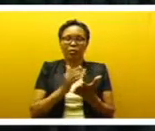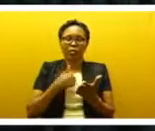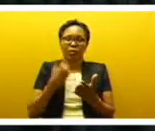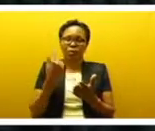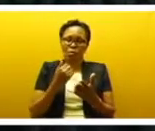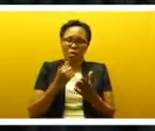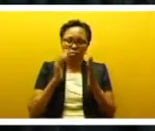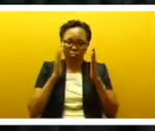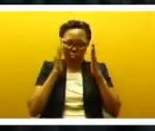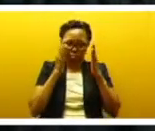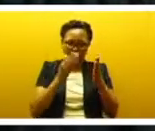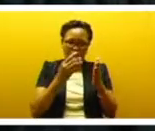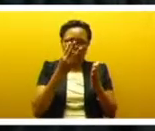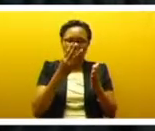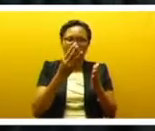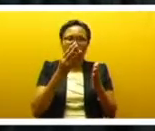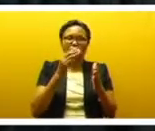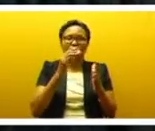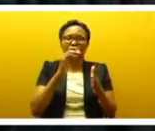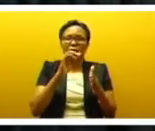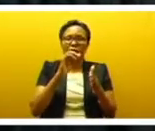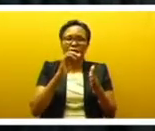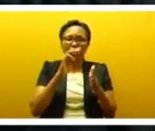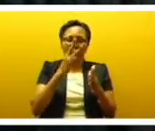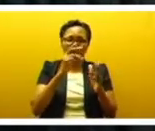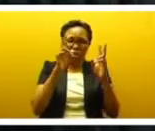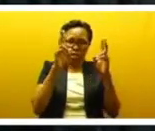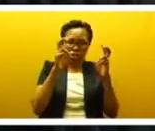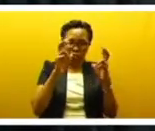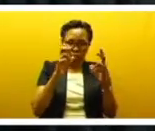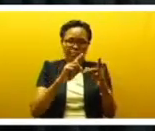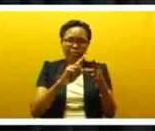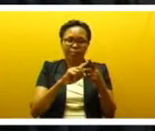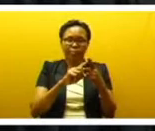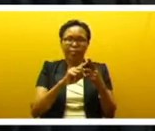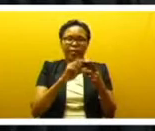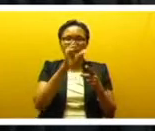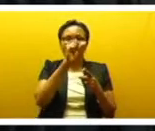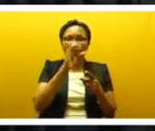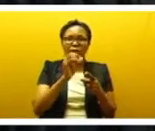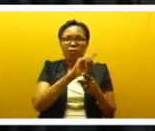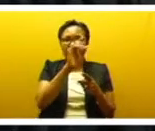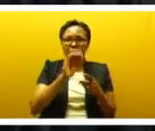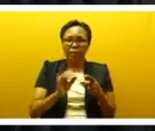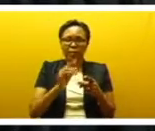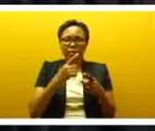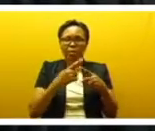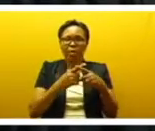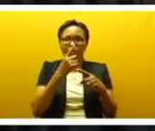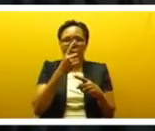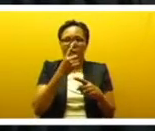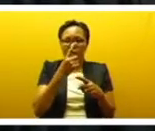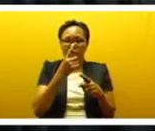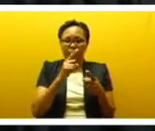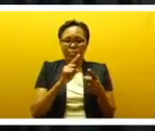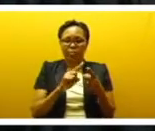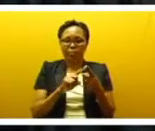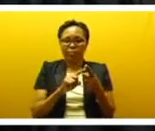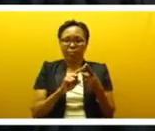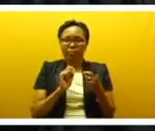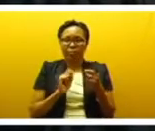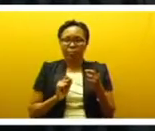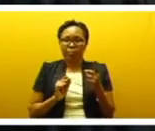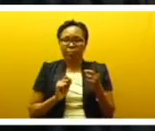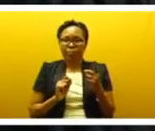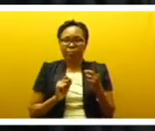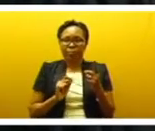quick subjects, starting with the issue of the 50% plus 1. Your Ladyship, this Honorable